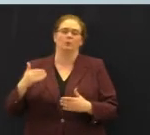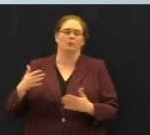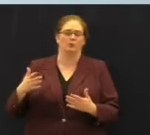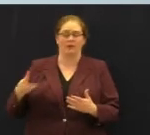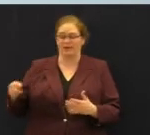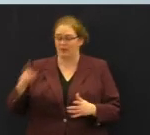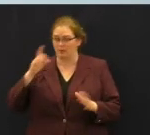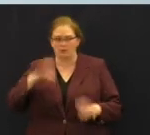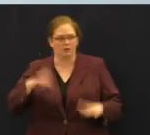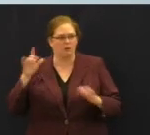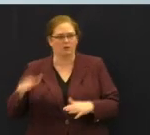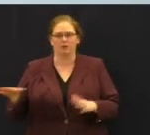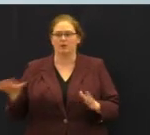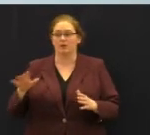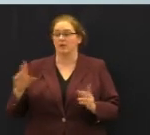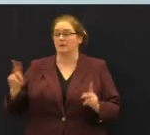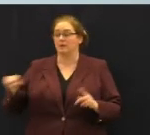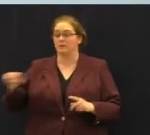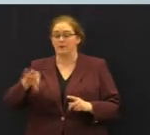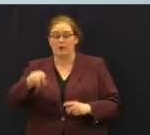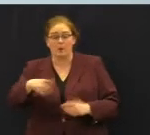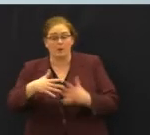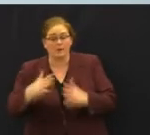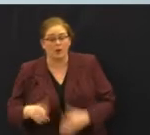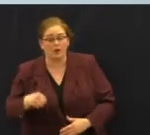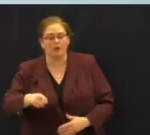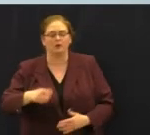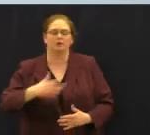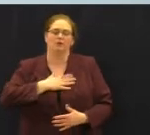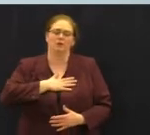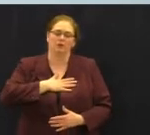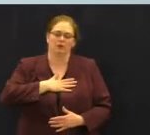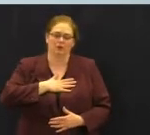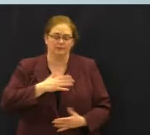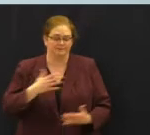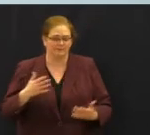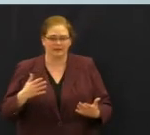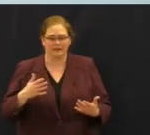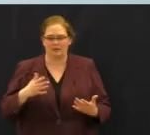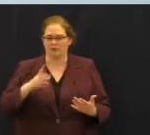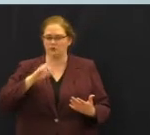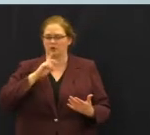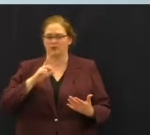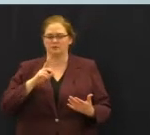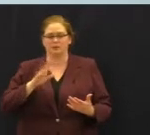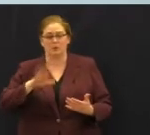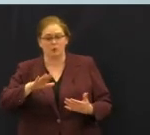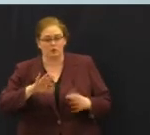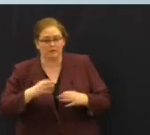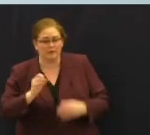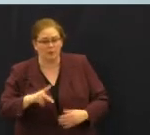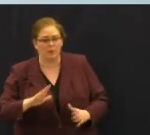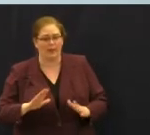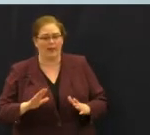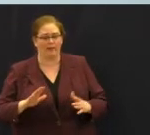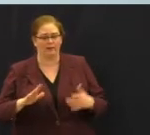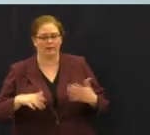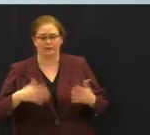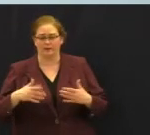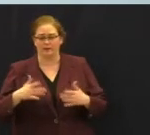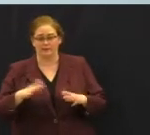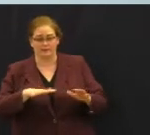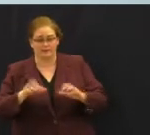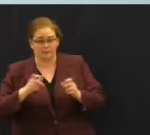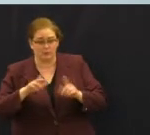Everywhere they went, when people found out they were American, all they could, it was just, is your family okay? Or is